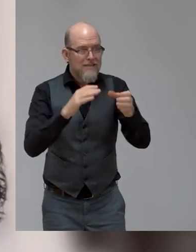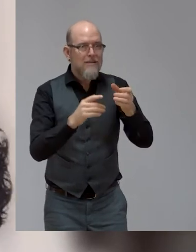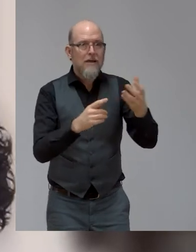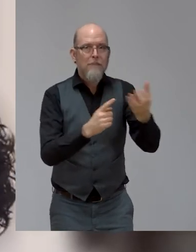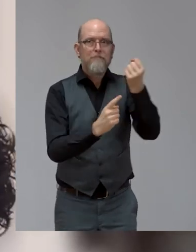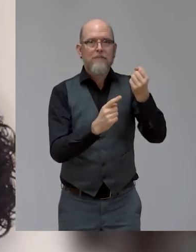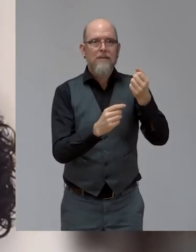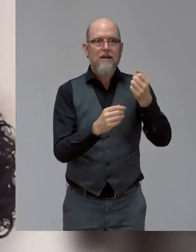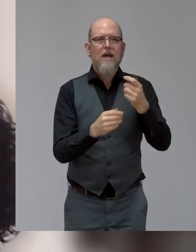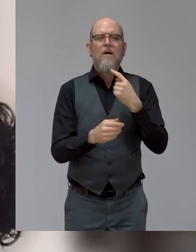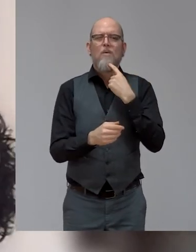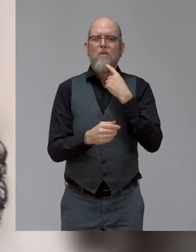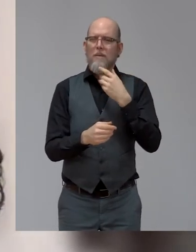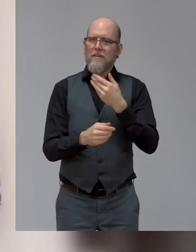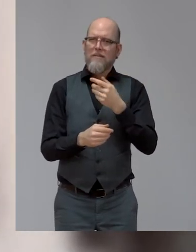the stakeholders